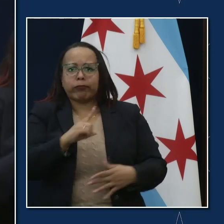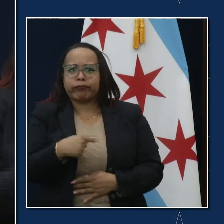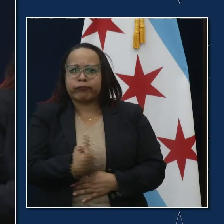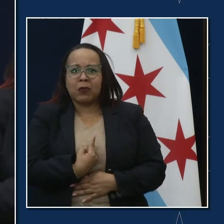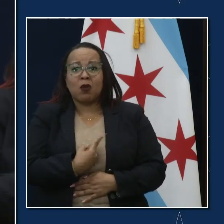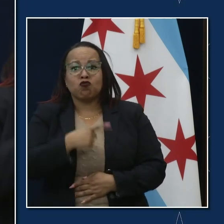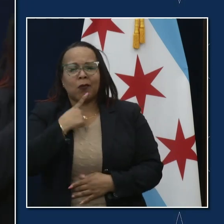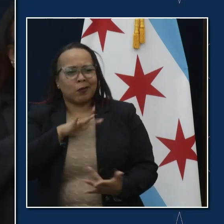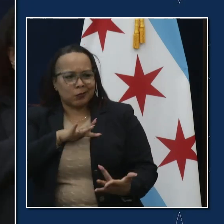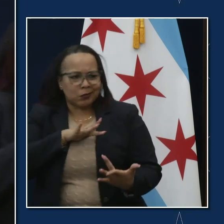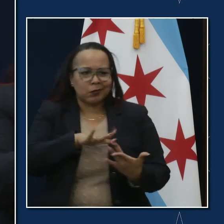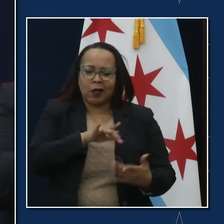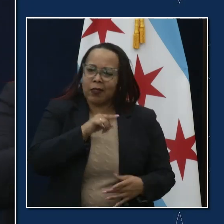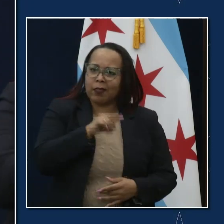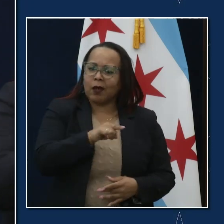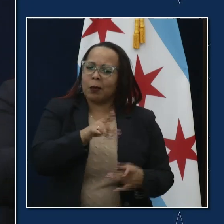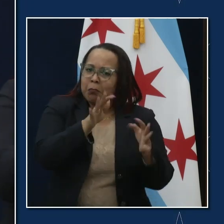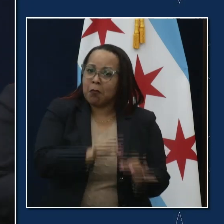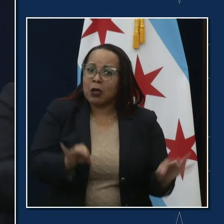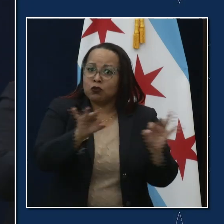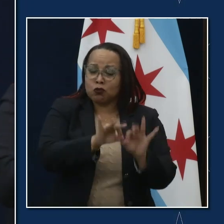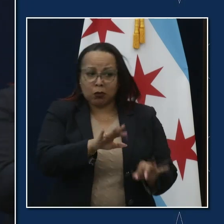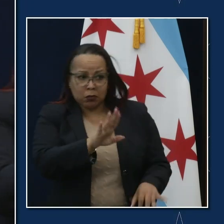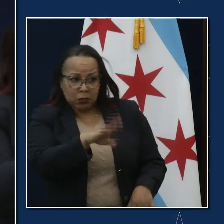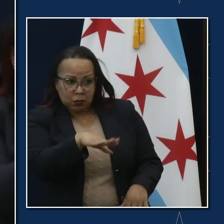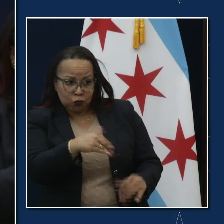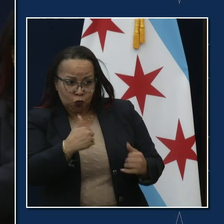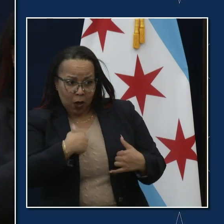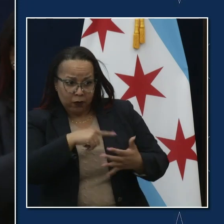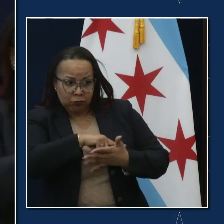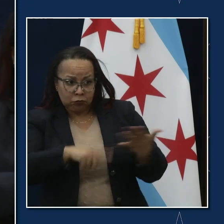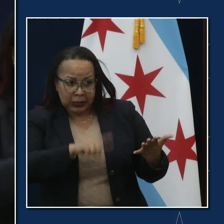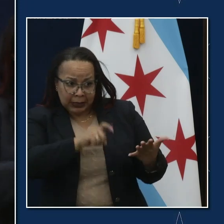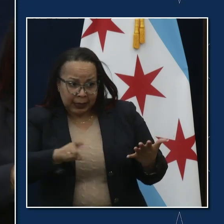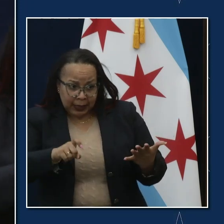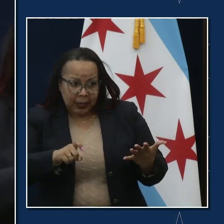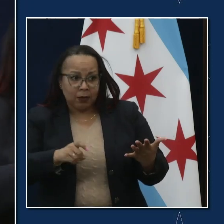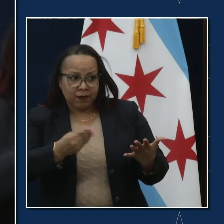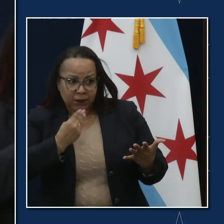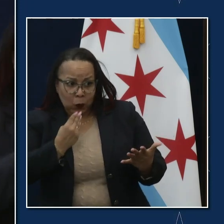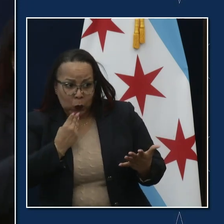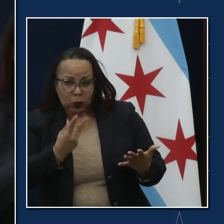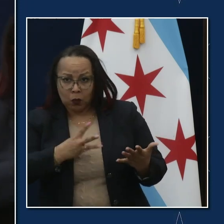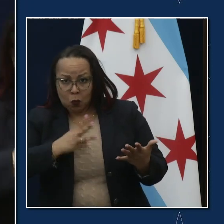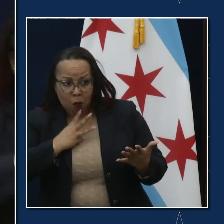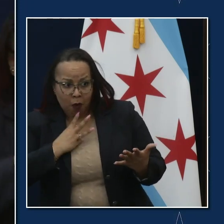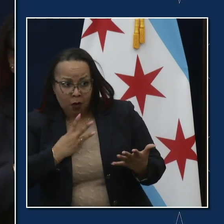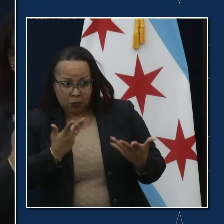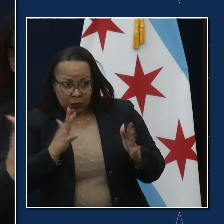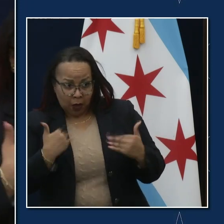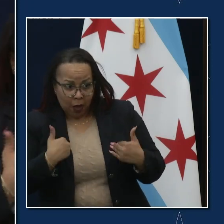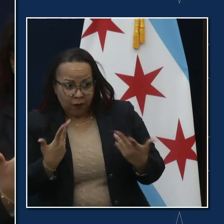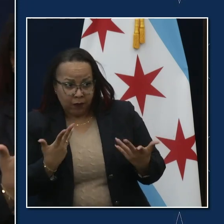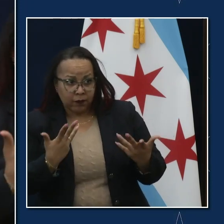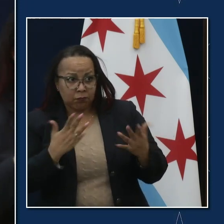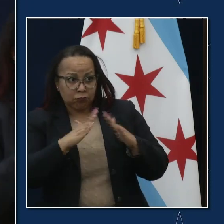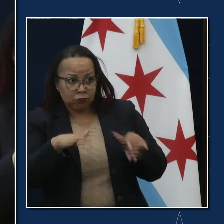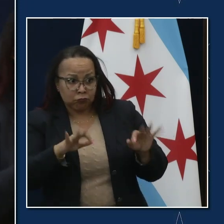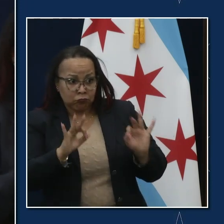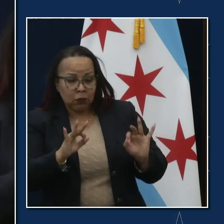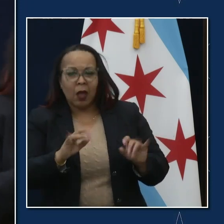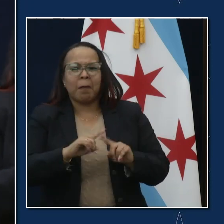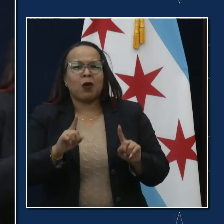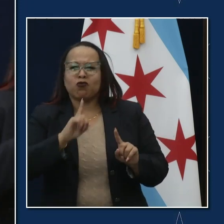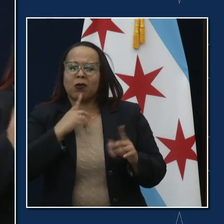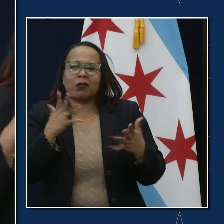reach out to them. Make sure that they've got the provisions that they need, food and water and shelter, but also